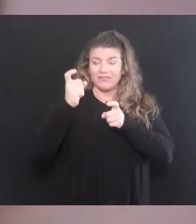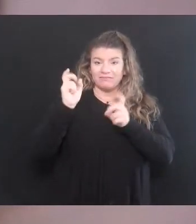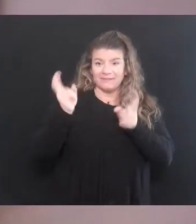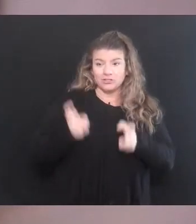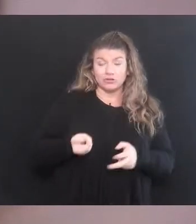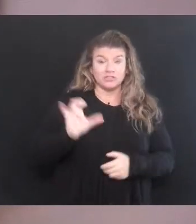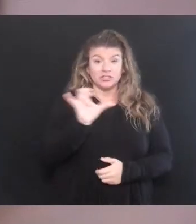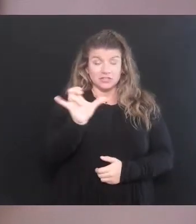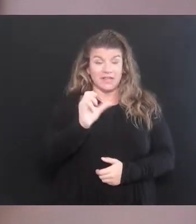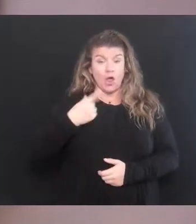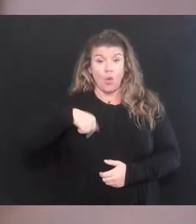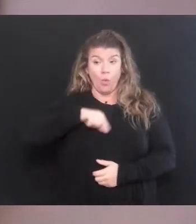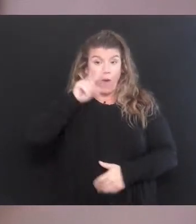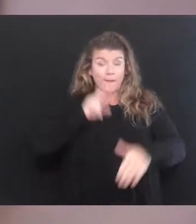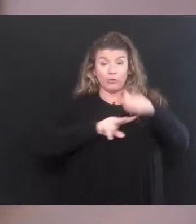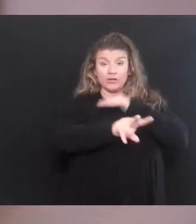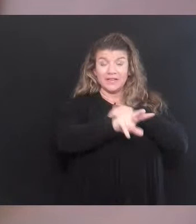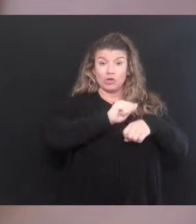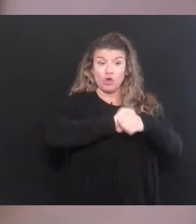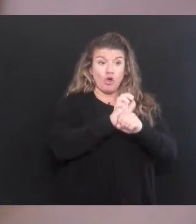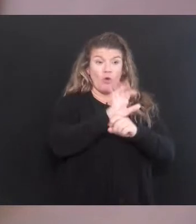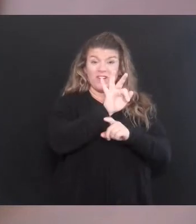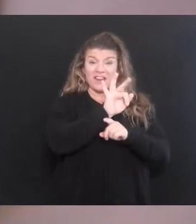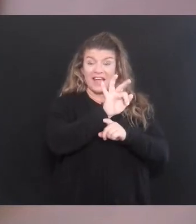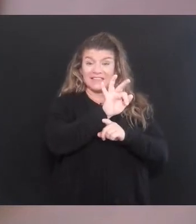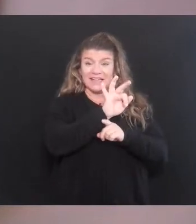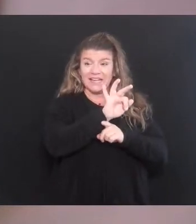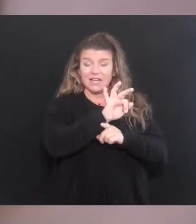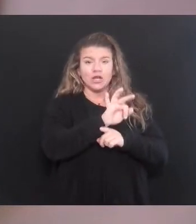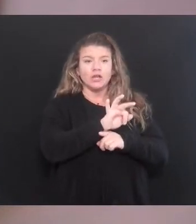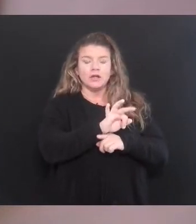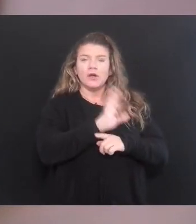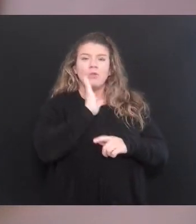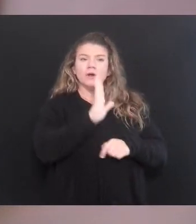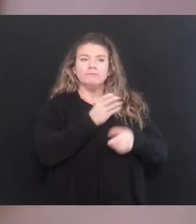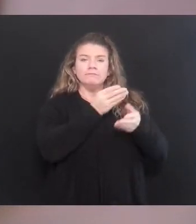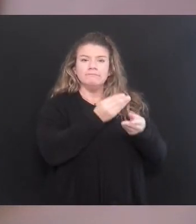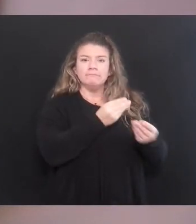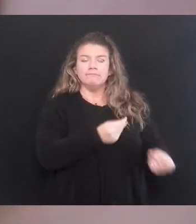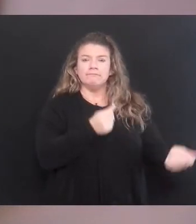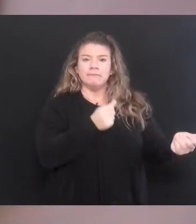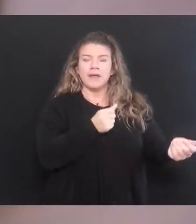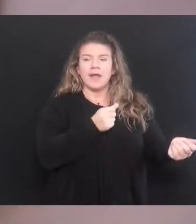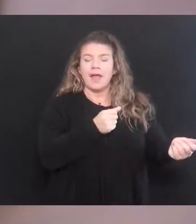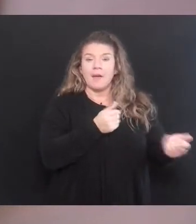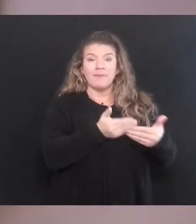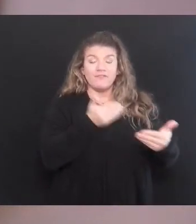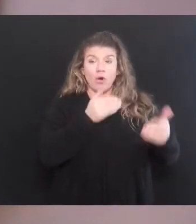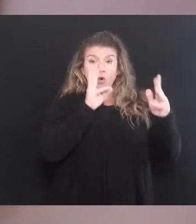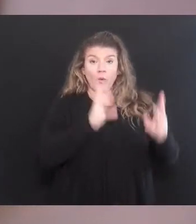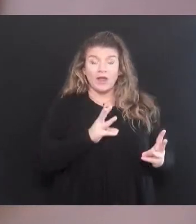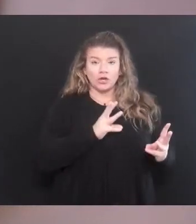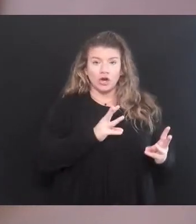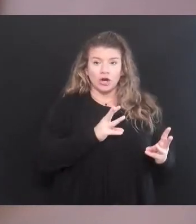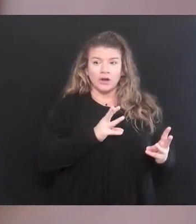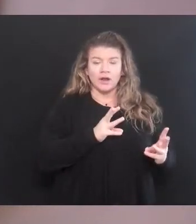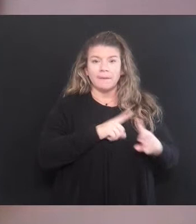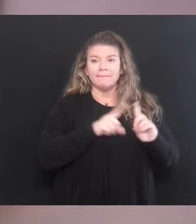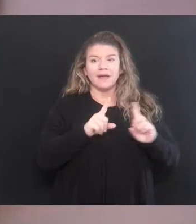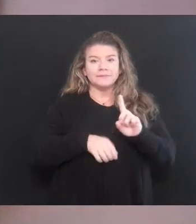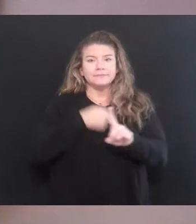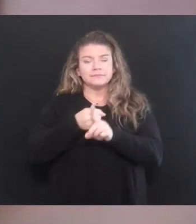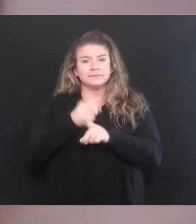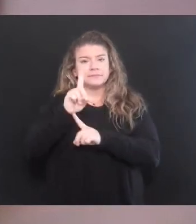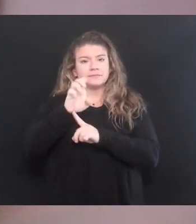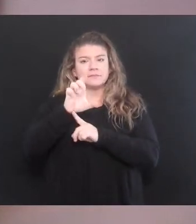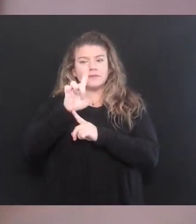were predicting that this would be a lull in the time for COVID-19 before the winter, but the Delta variant came